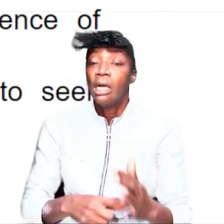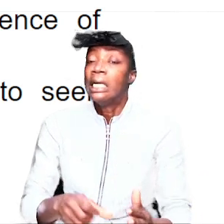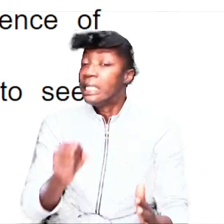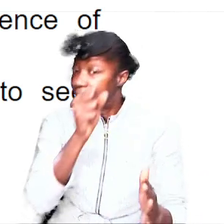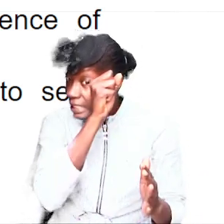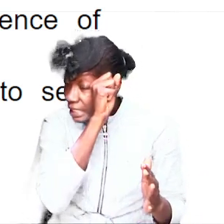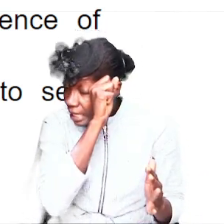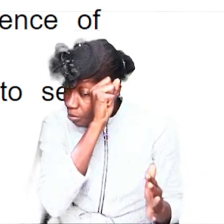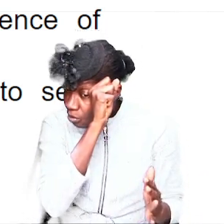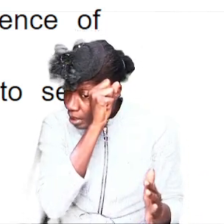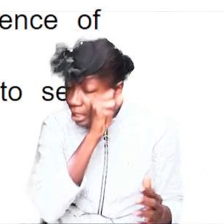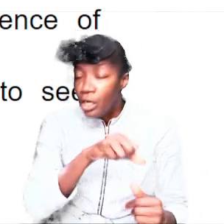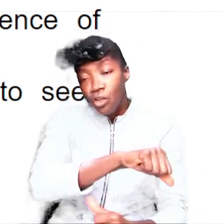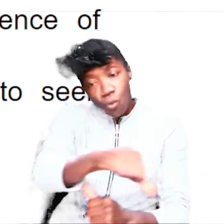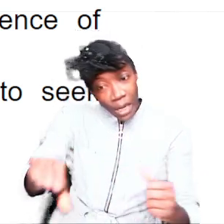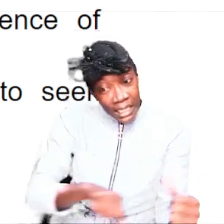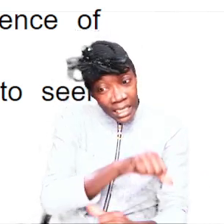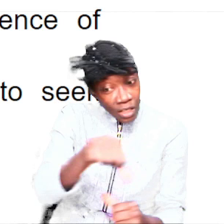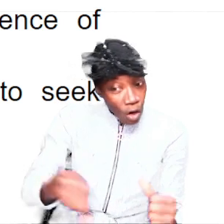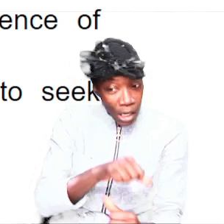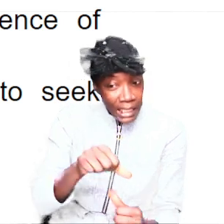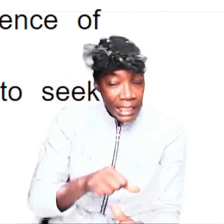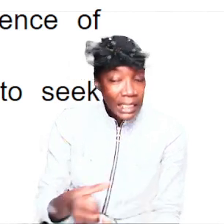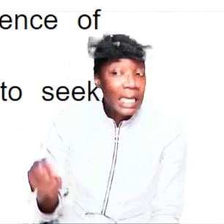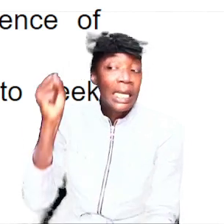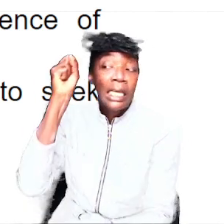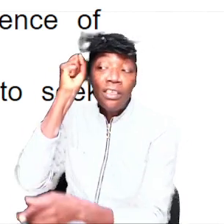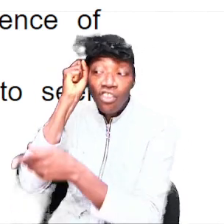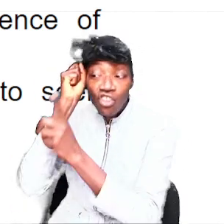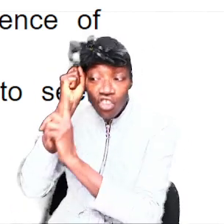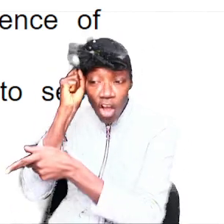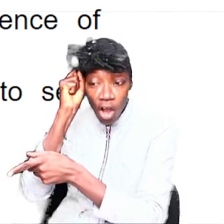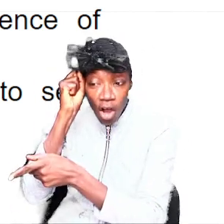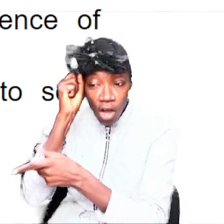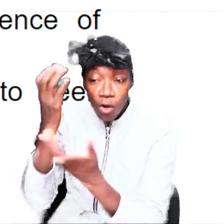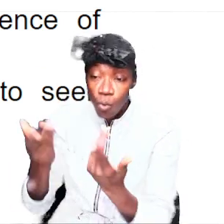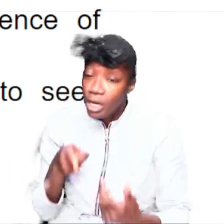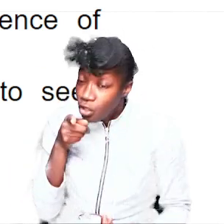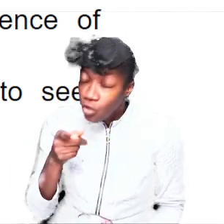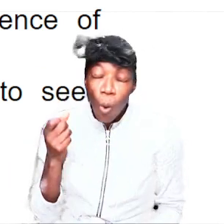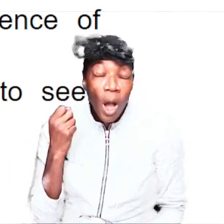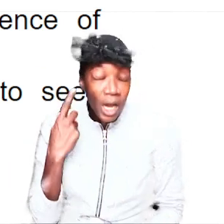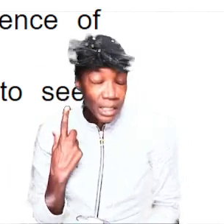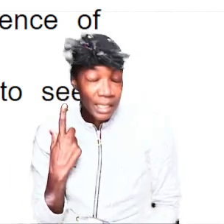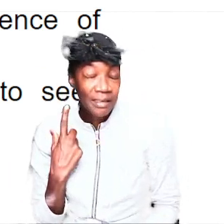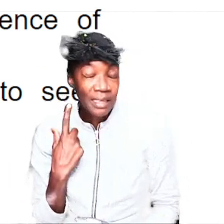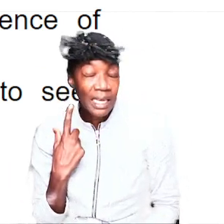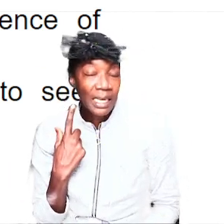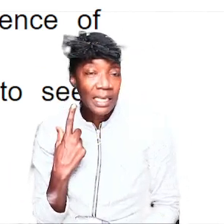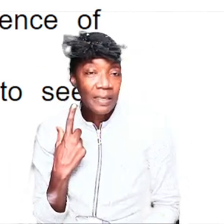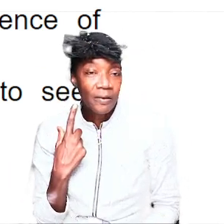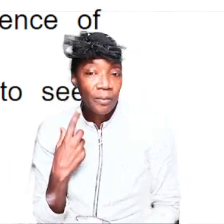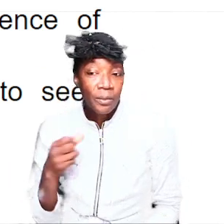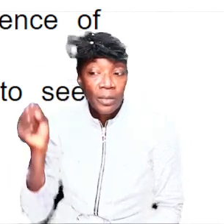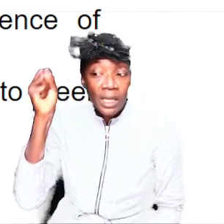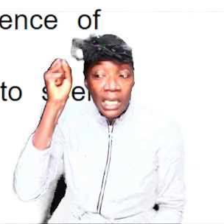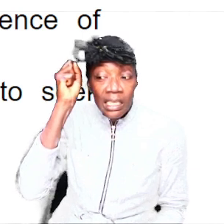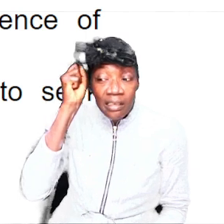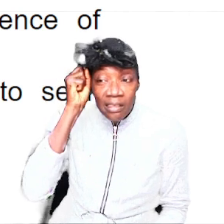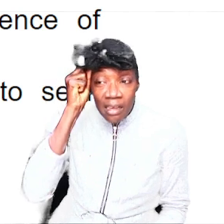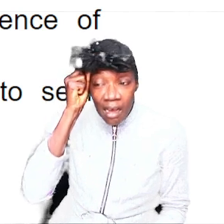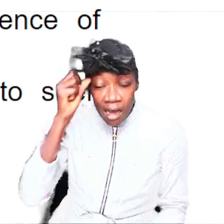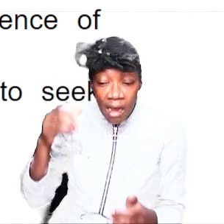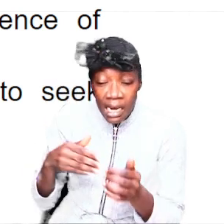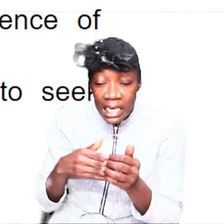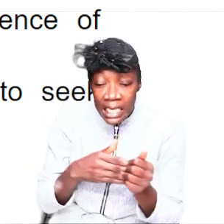anoint Saul. I would like us to understand, and we made the point last week, that Saul was led to